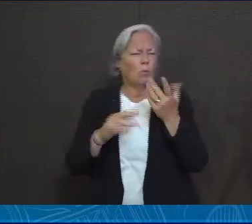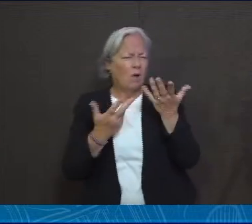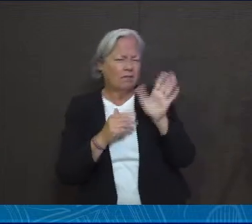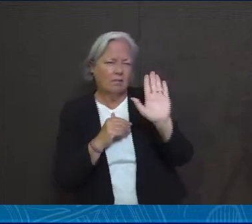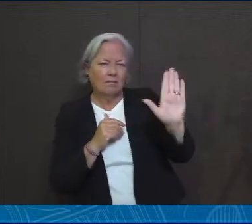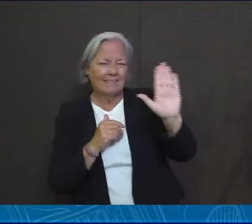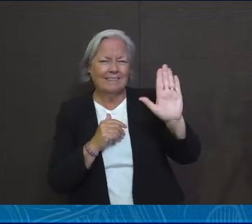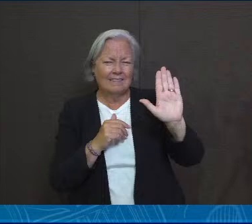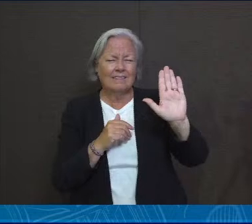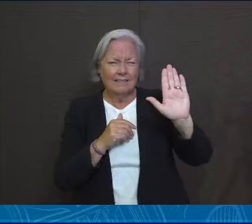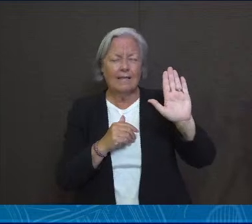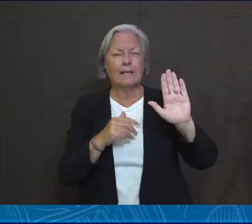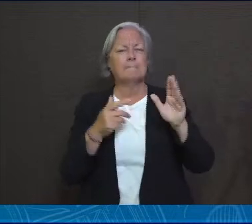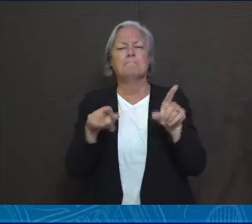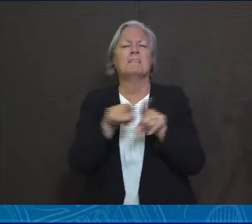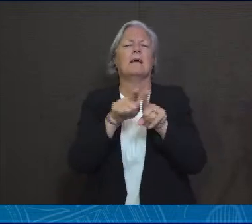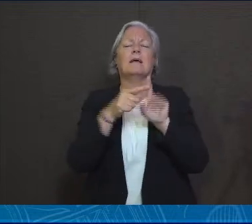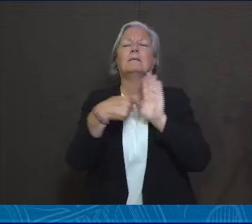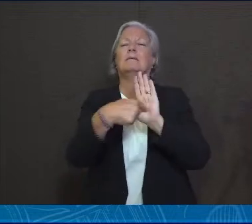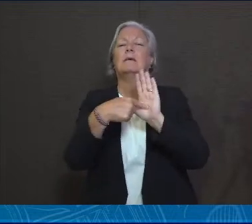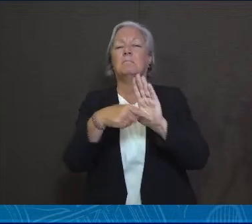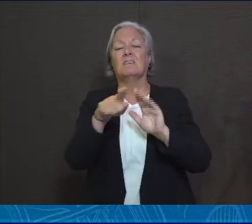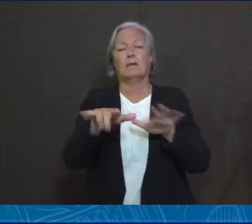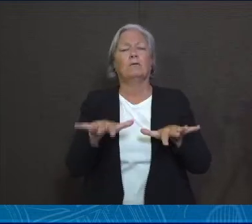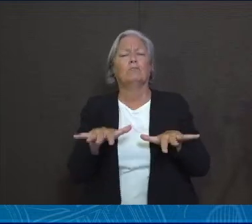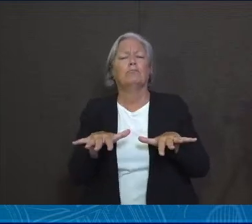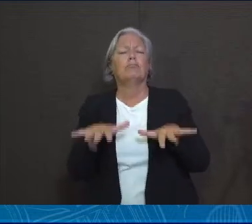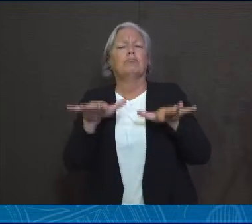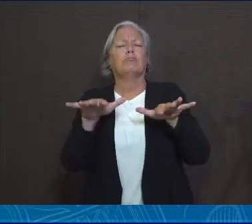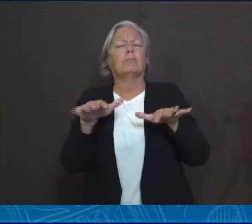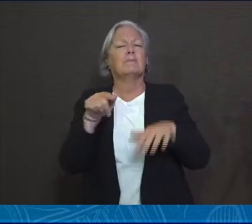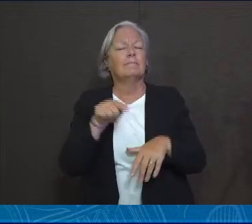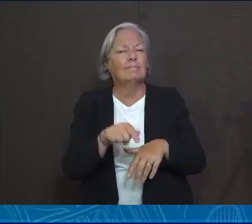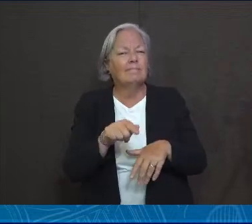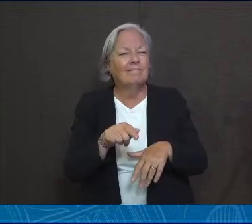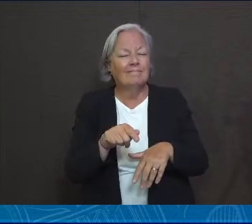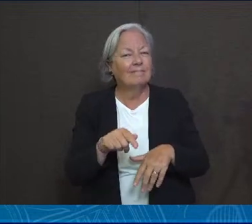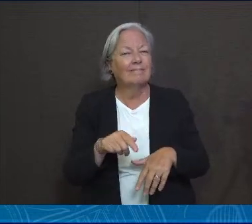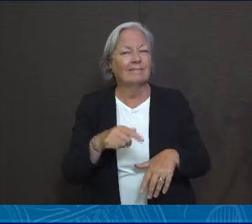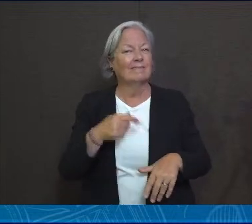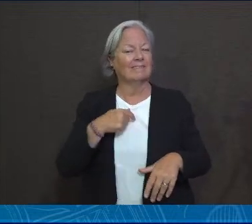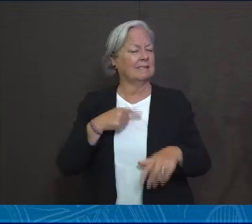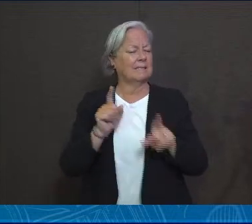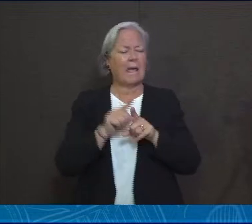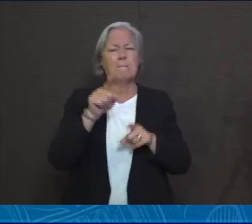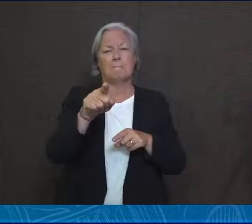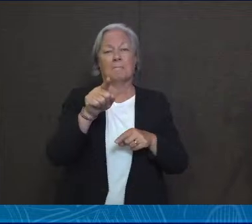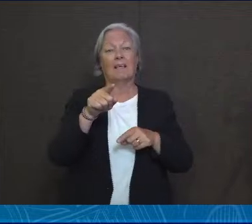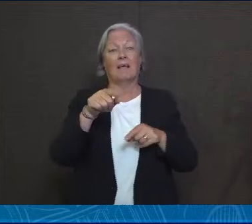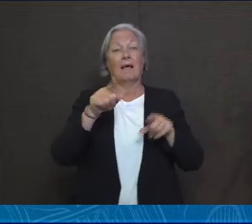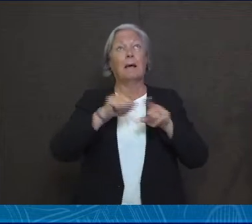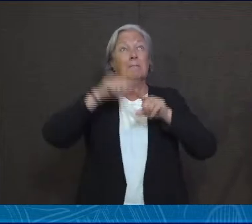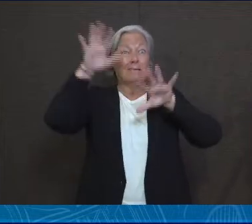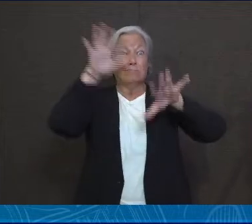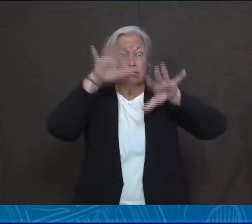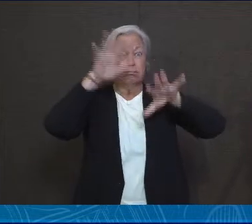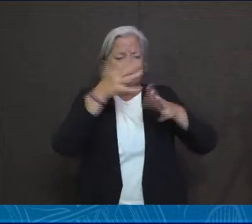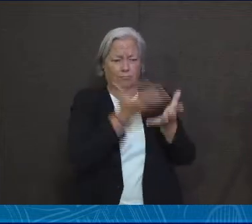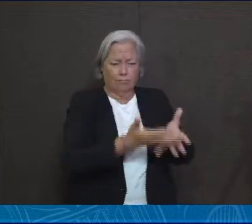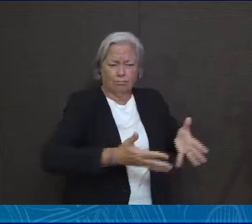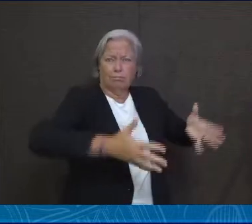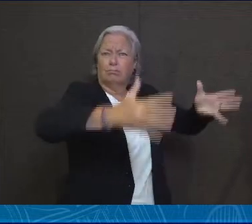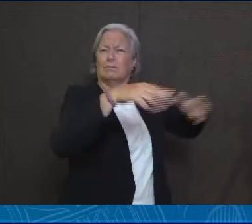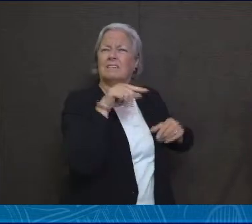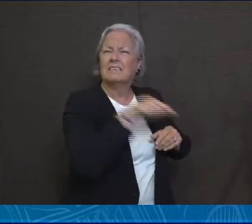for instance, flooding. What we like to do is build resiliency, so putting in storm ponds within a parkland so that we can